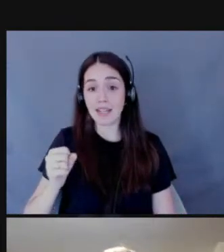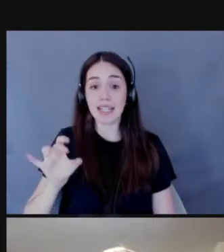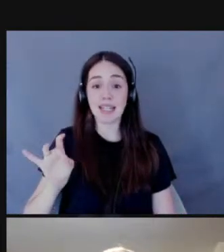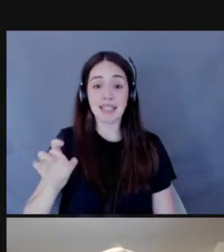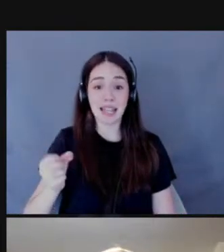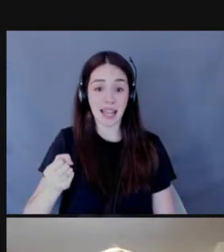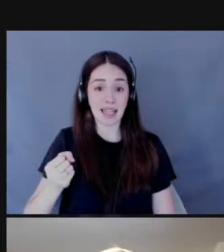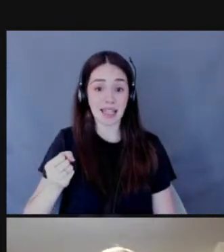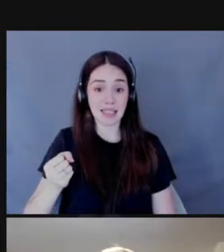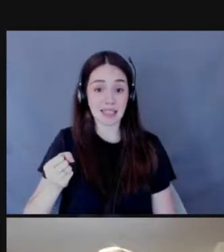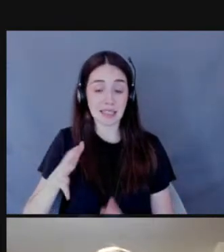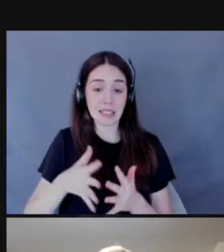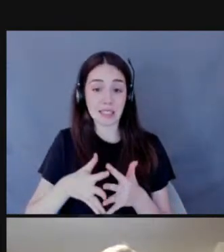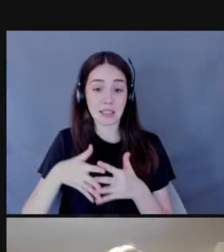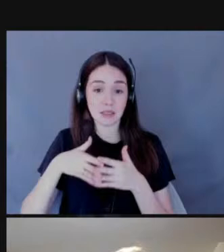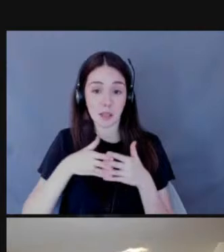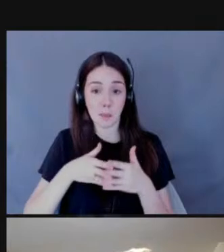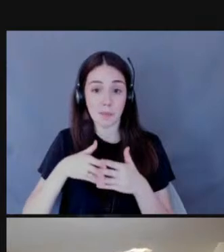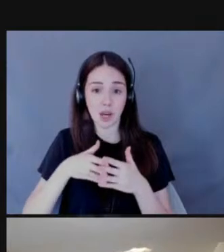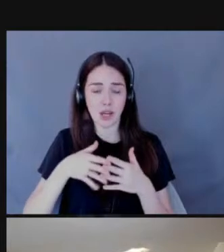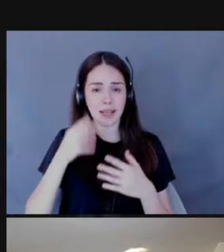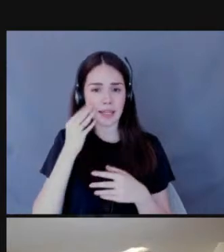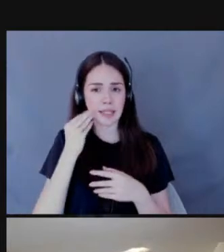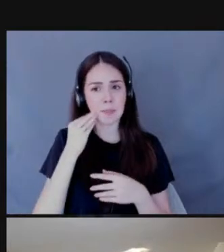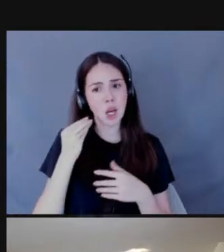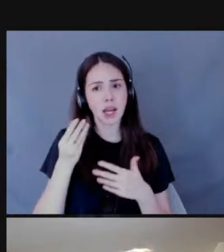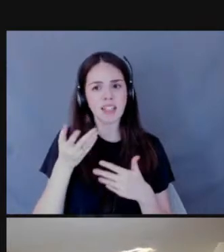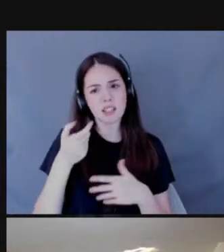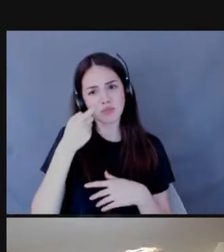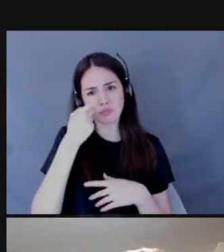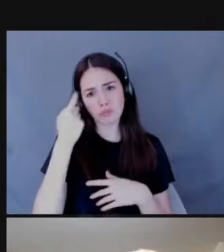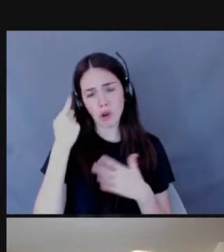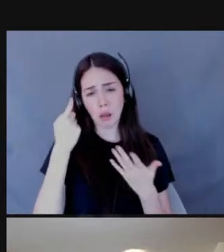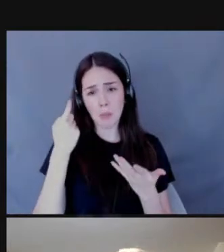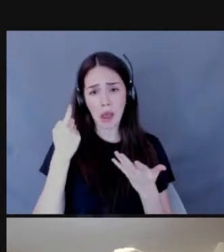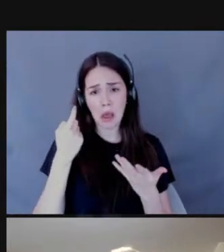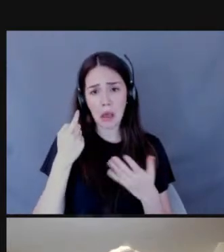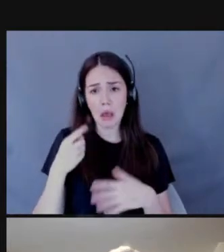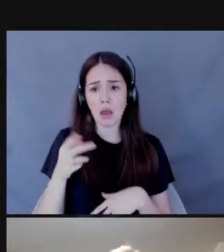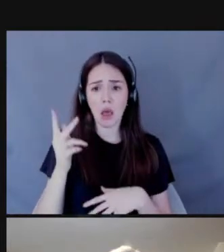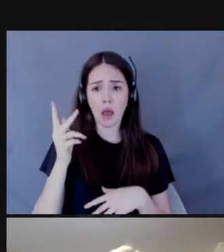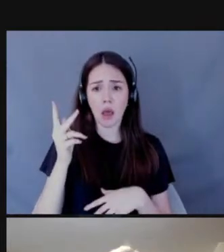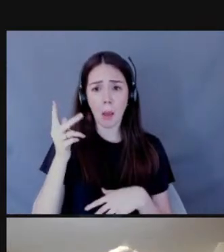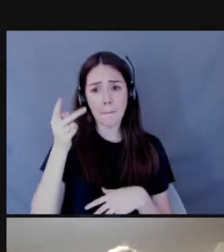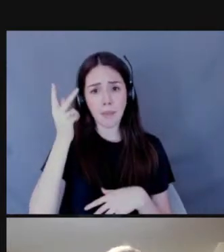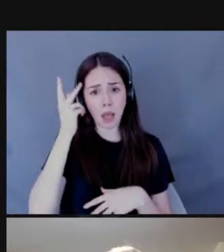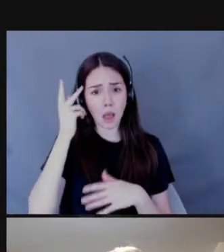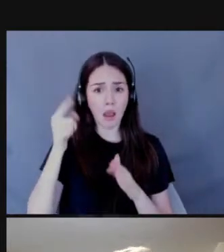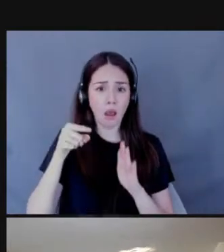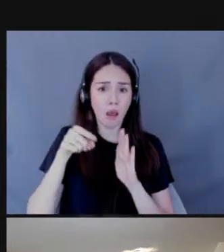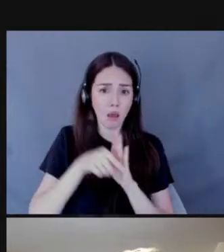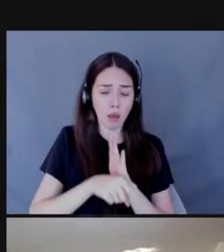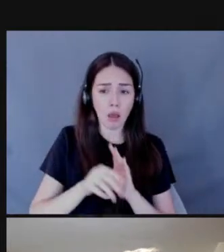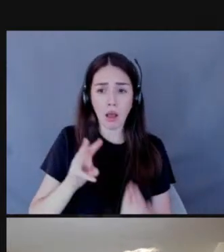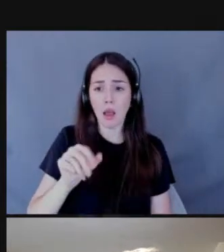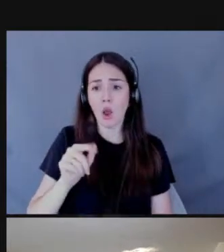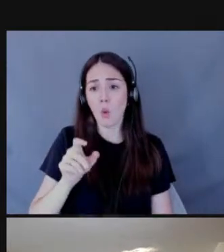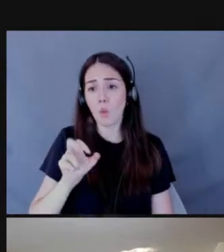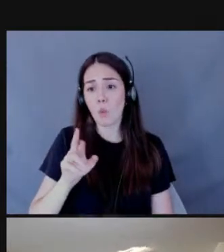of a certain amount of trauma. You have political assassinations, you have Watergate, you